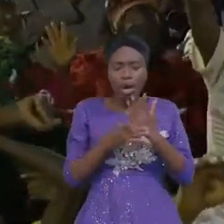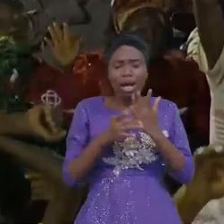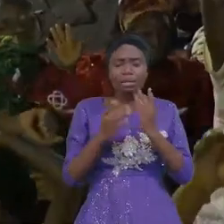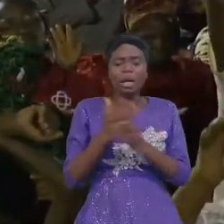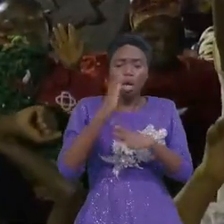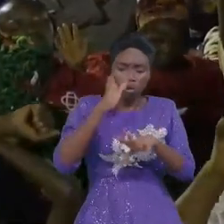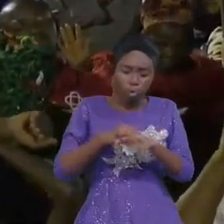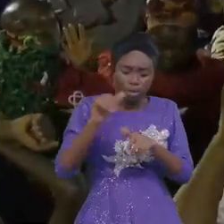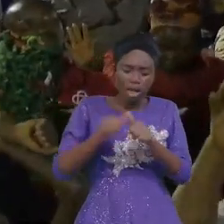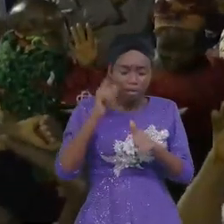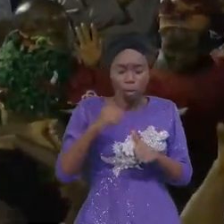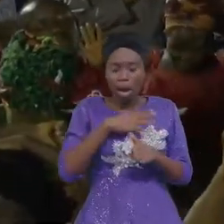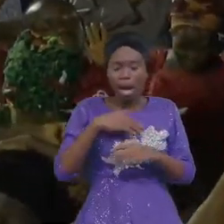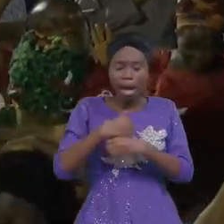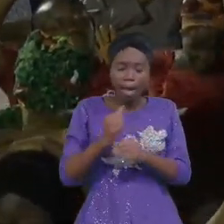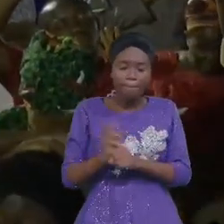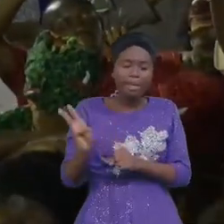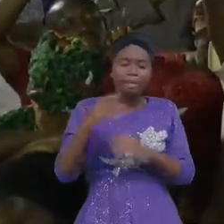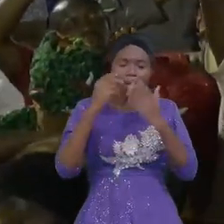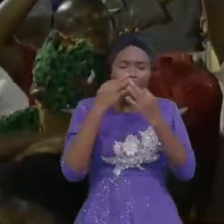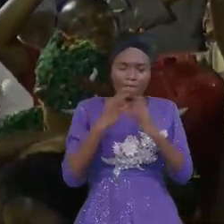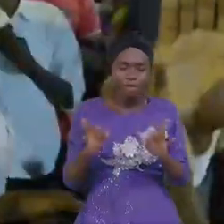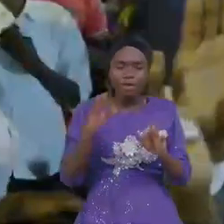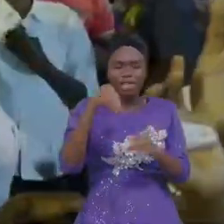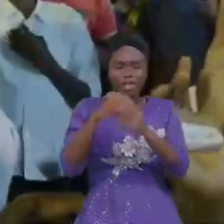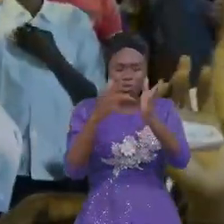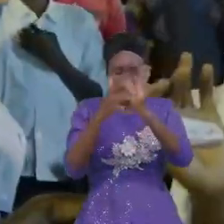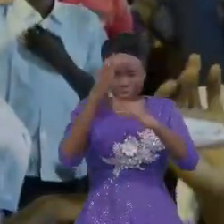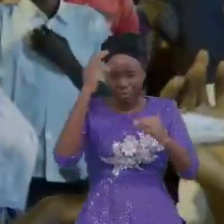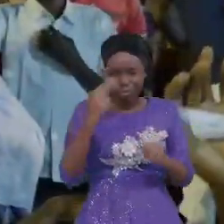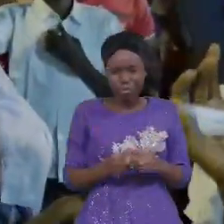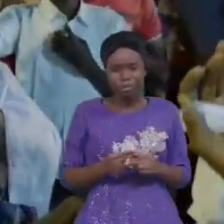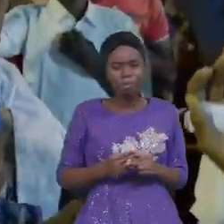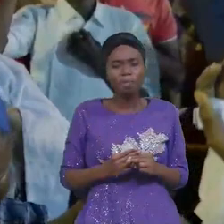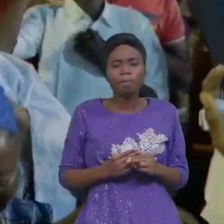everyone and set them free in Jesus' name.